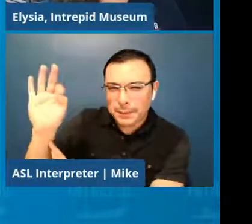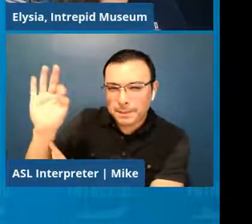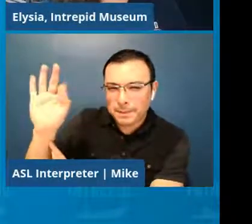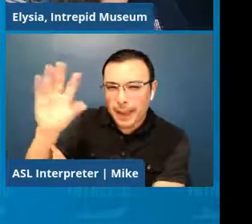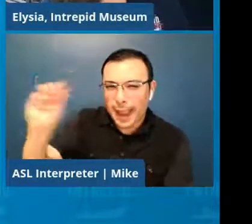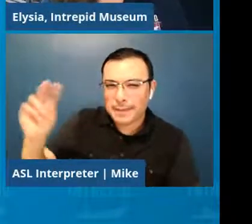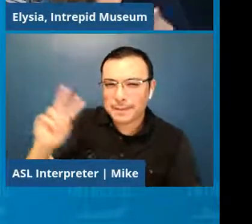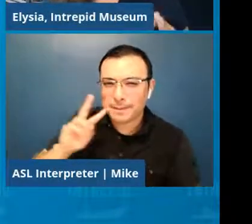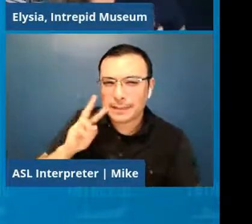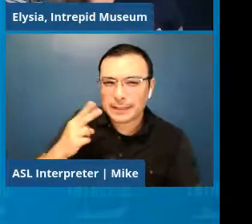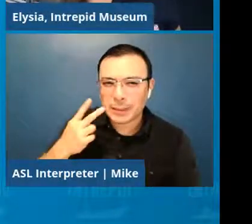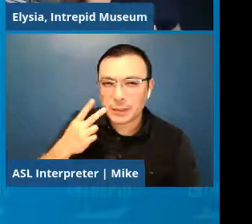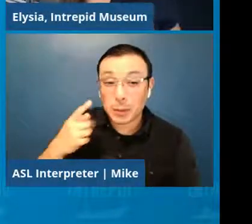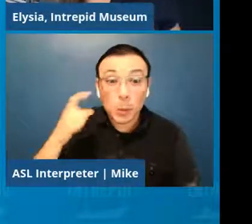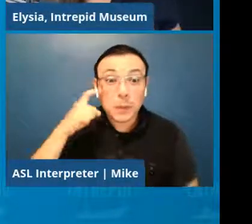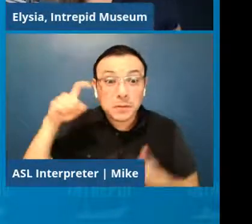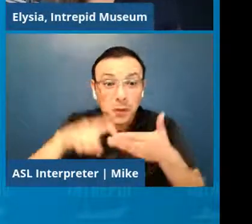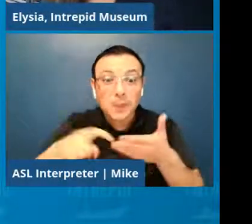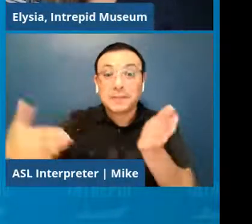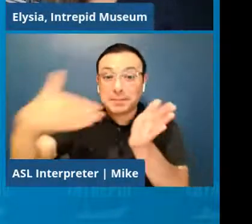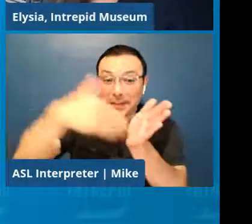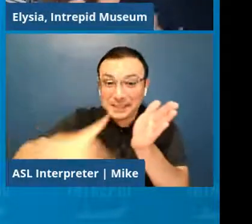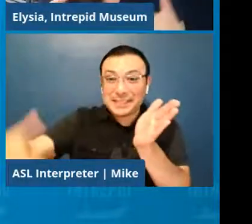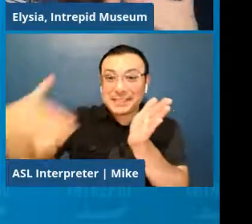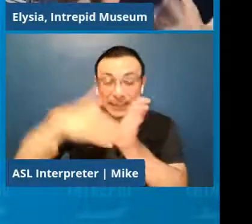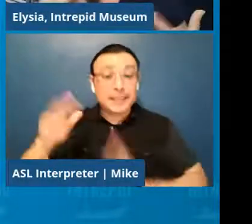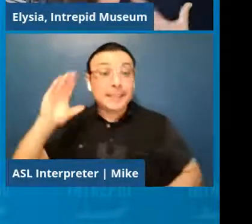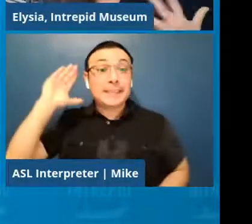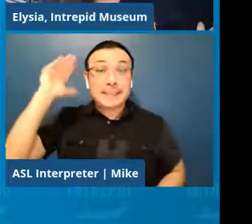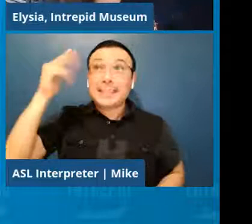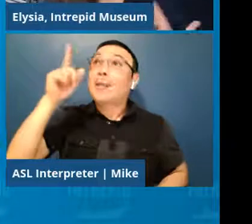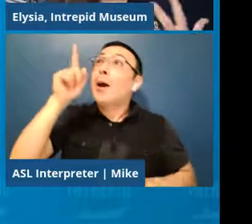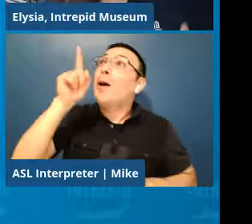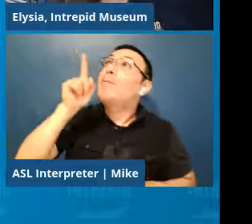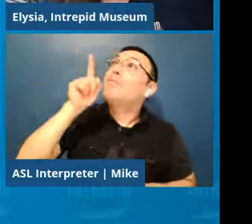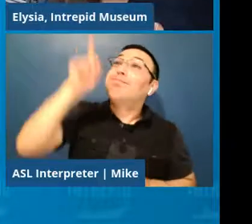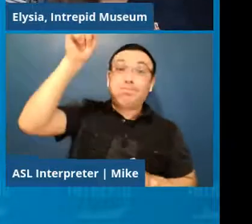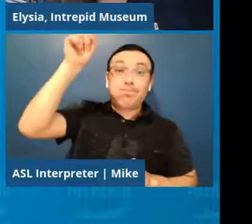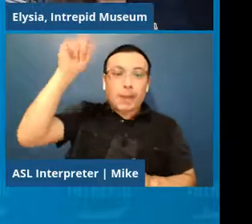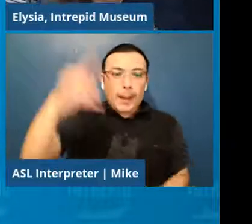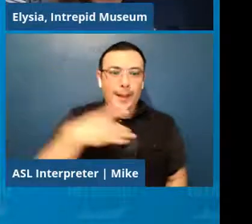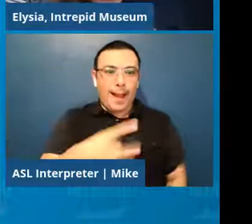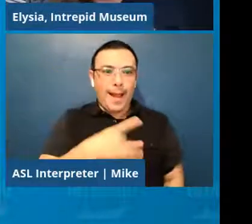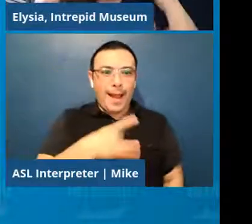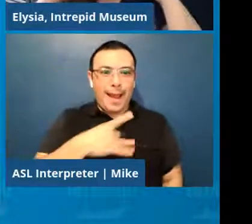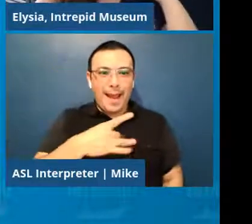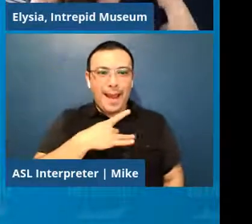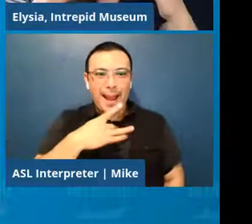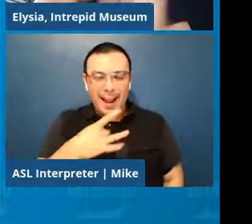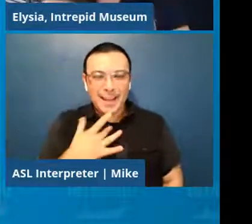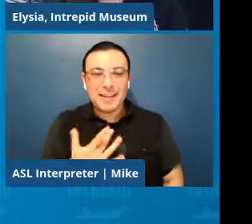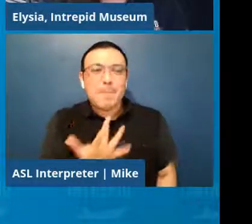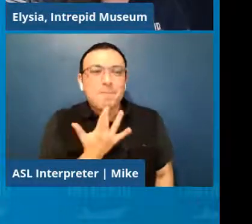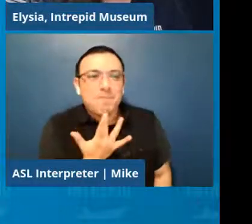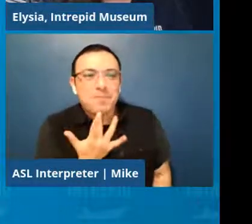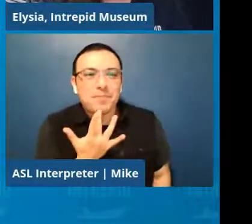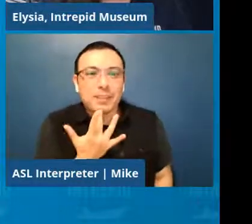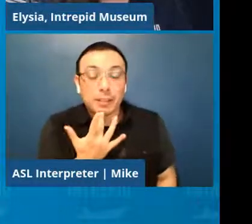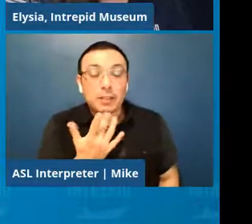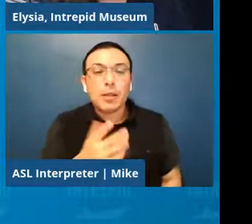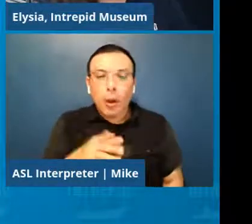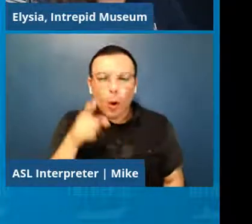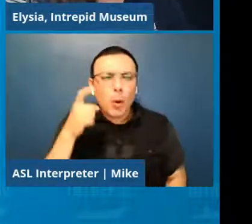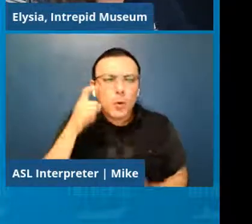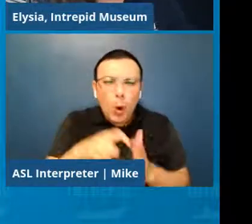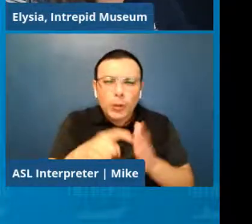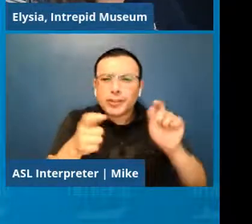over the years, so you're actually going to be able to track how it progresses as we move through time. So make a mental note of that